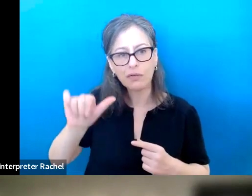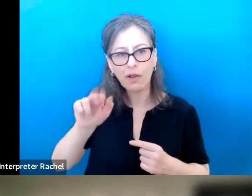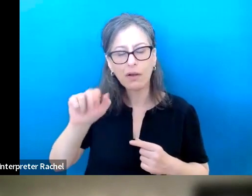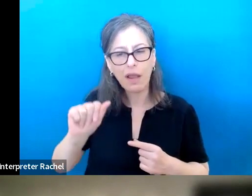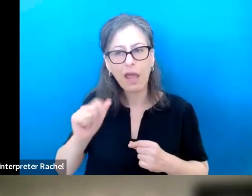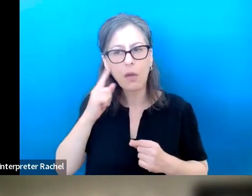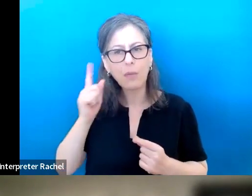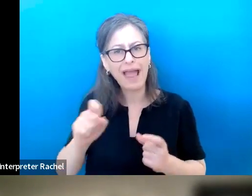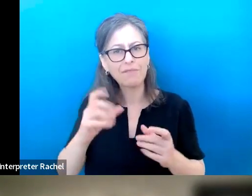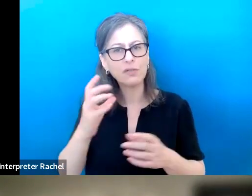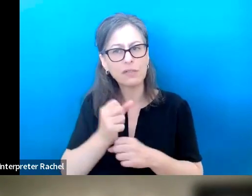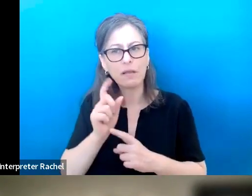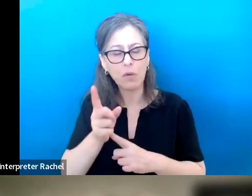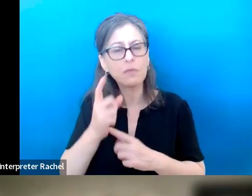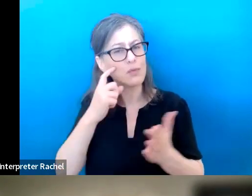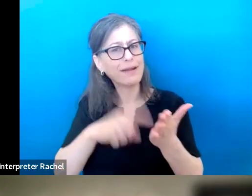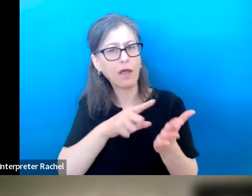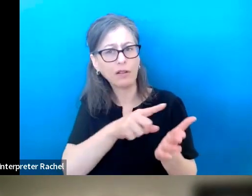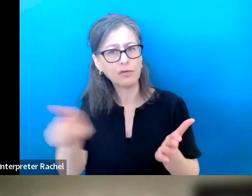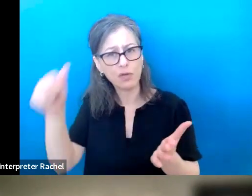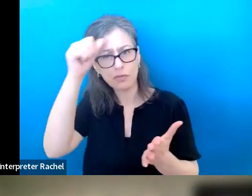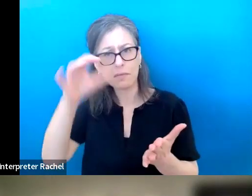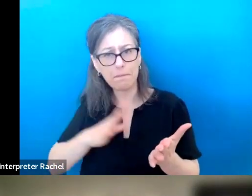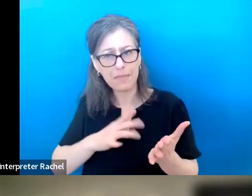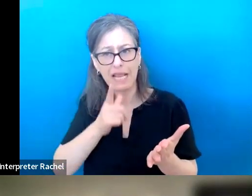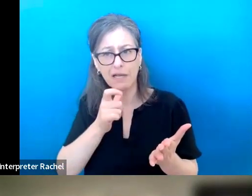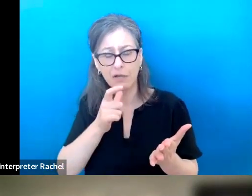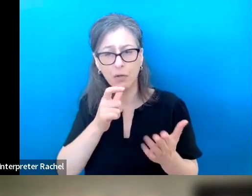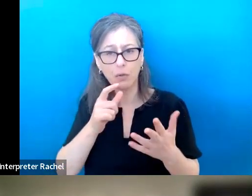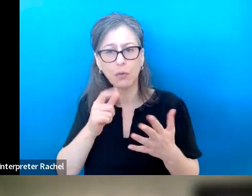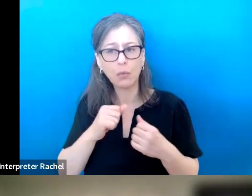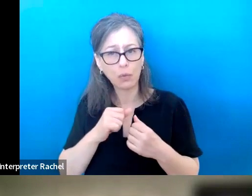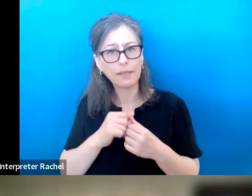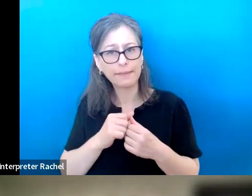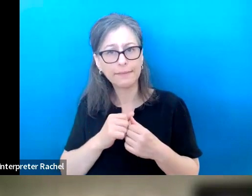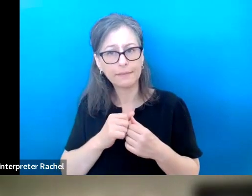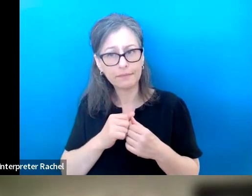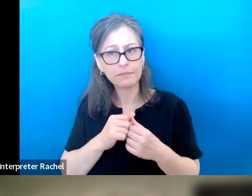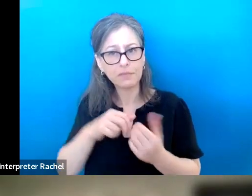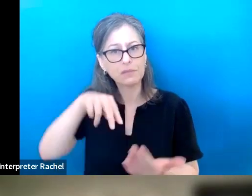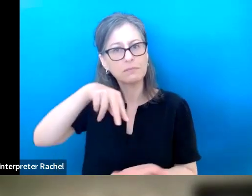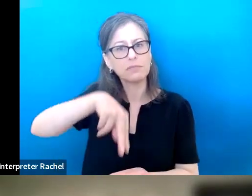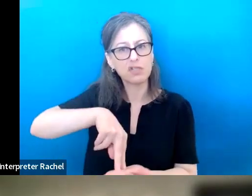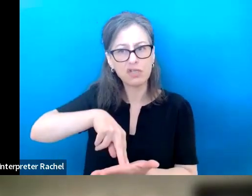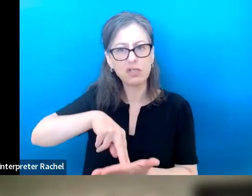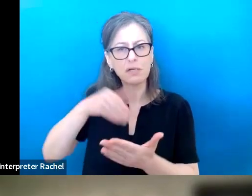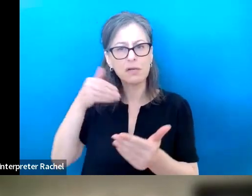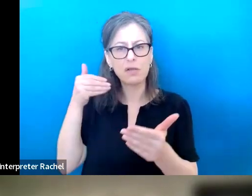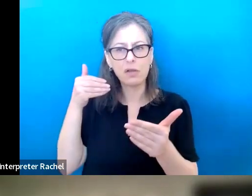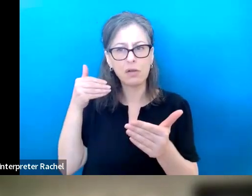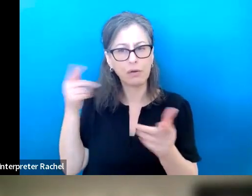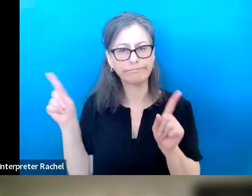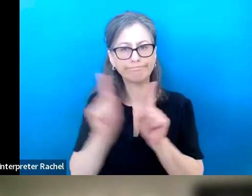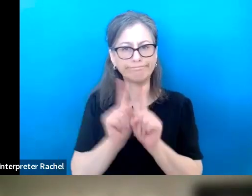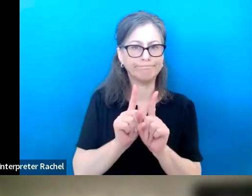moment to also to acknowledge the men who stood so close with me